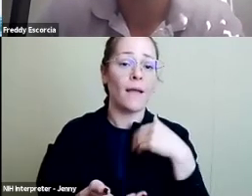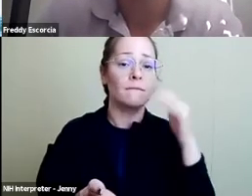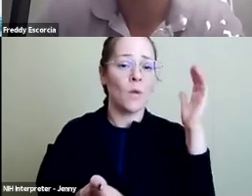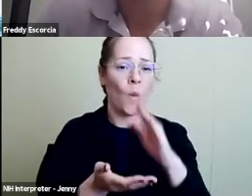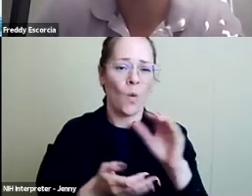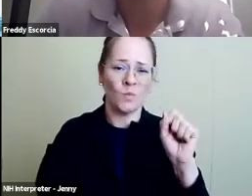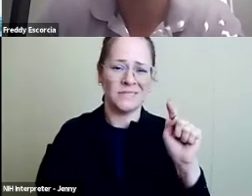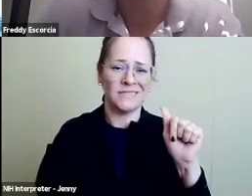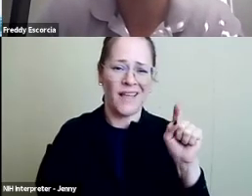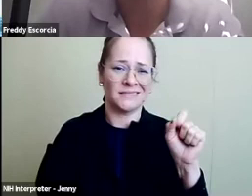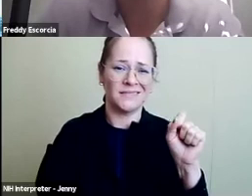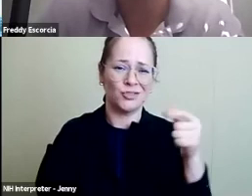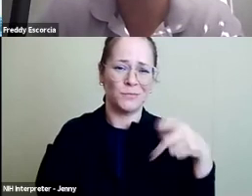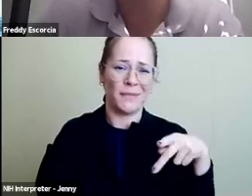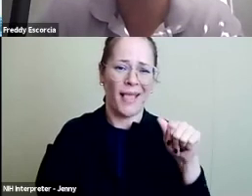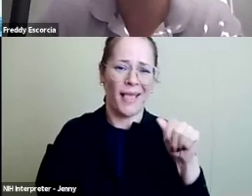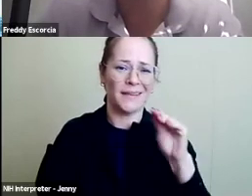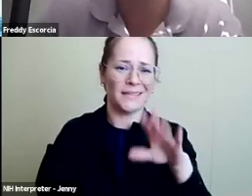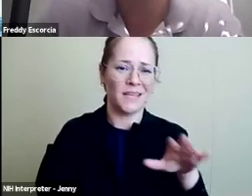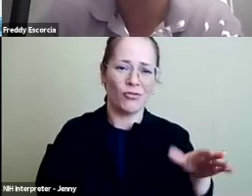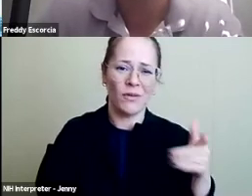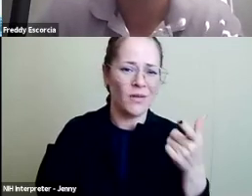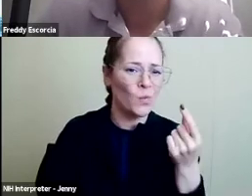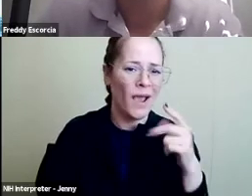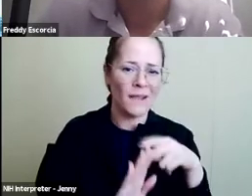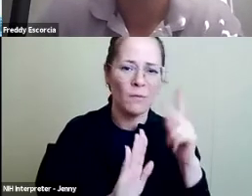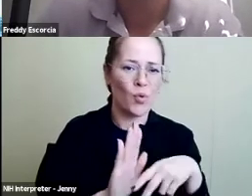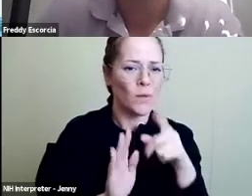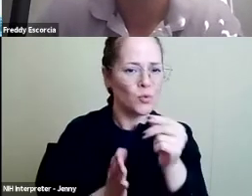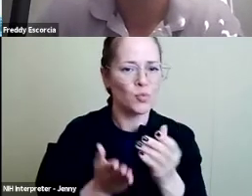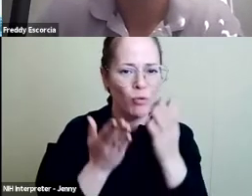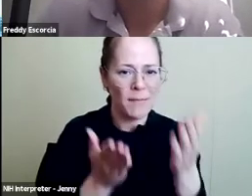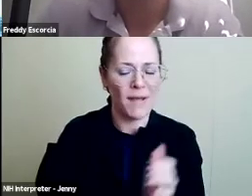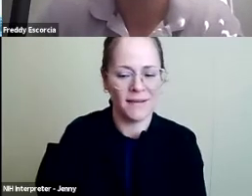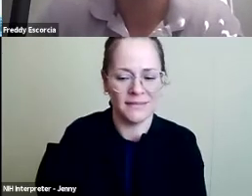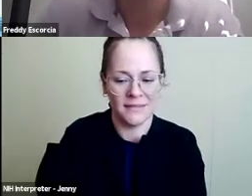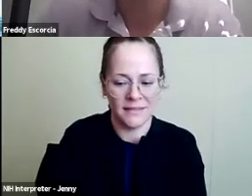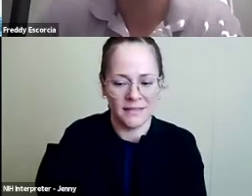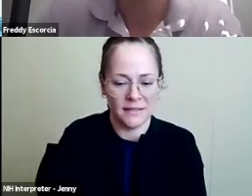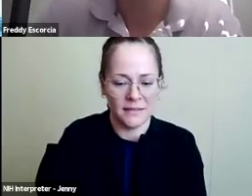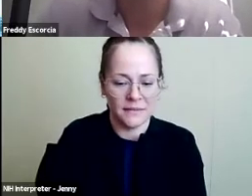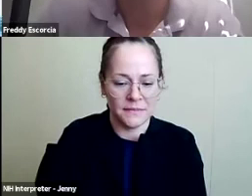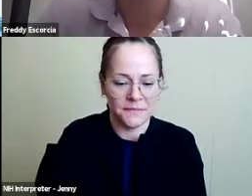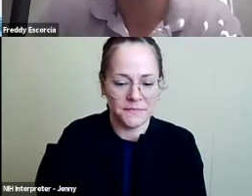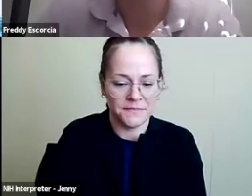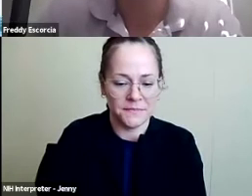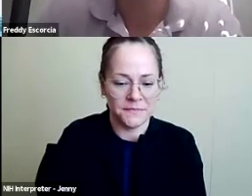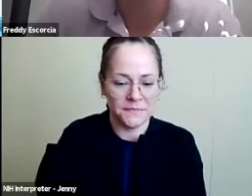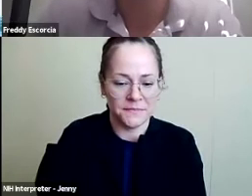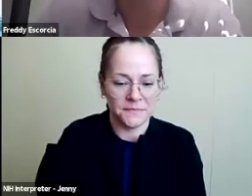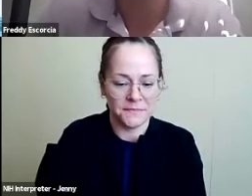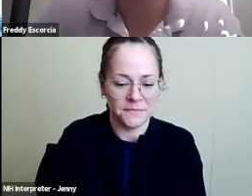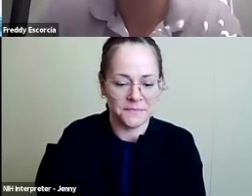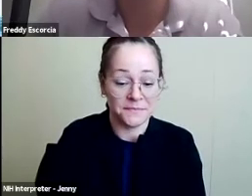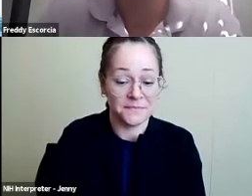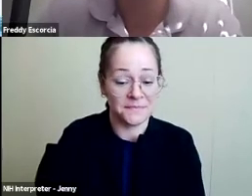stats, GPA, et cetera, what kind of programs do you recommend for experiences? Well,